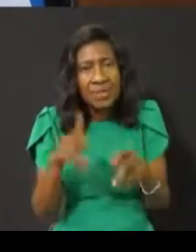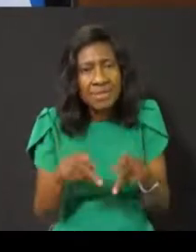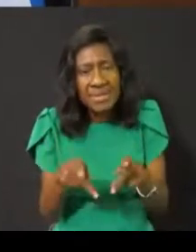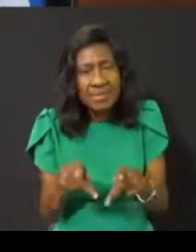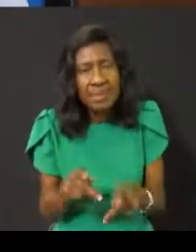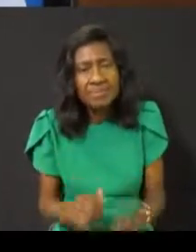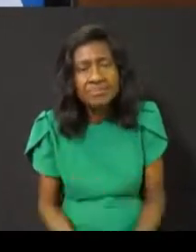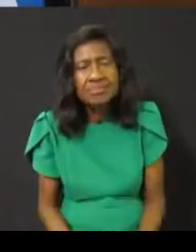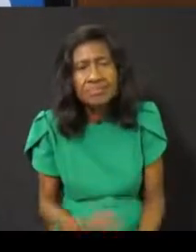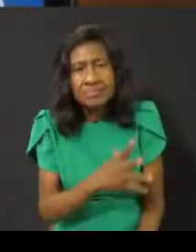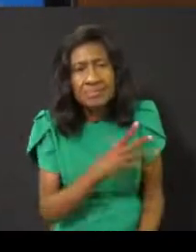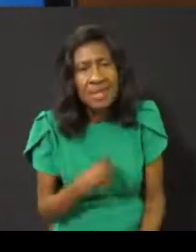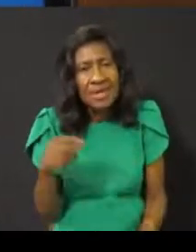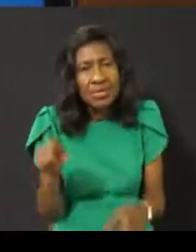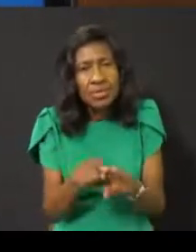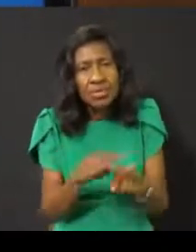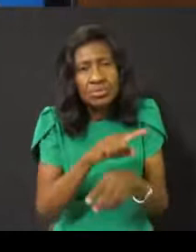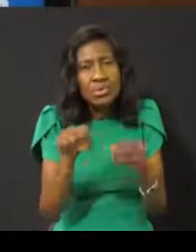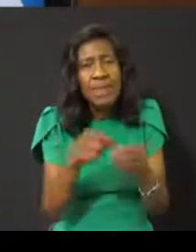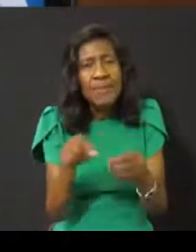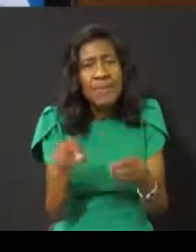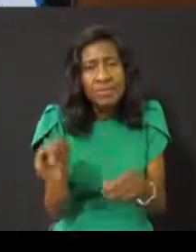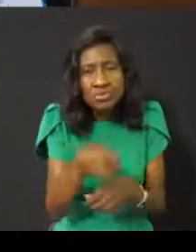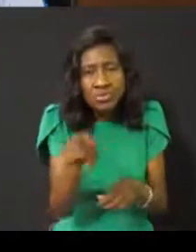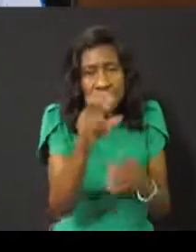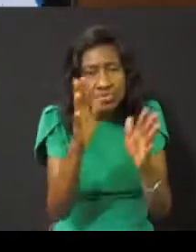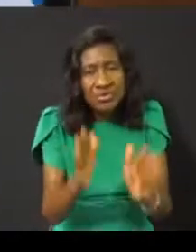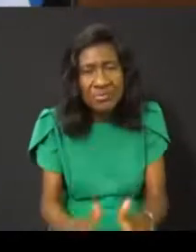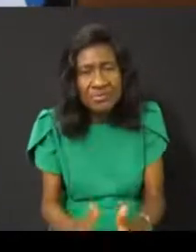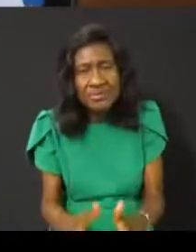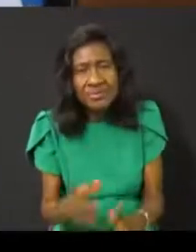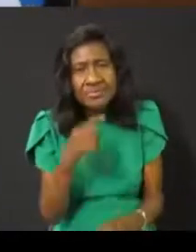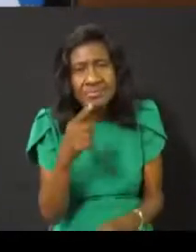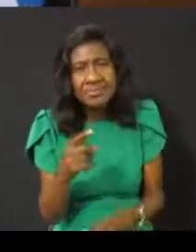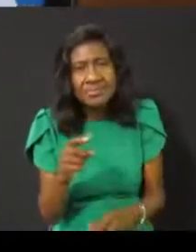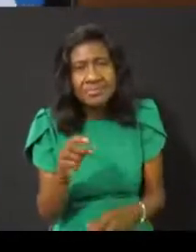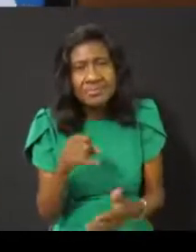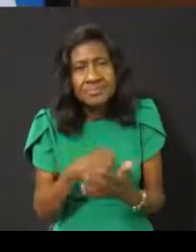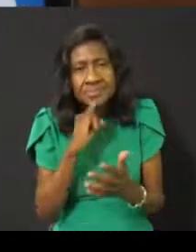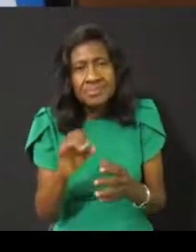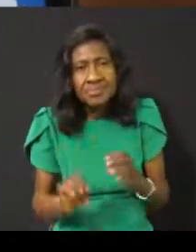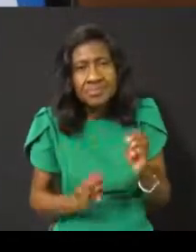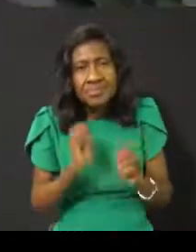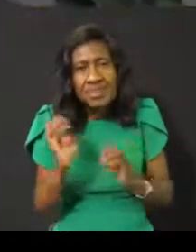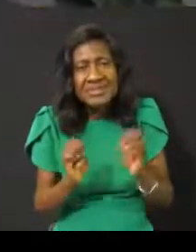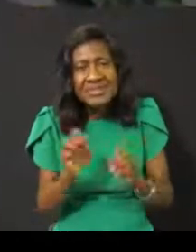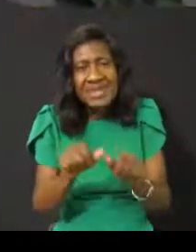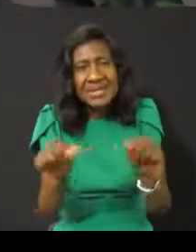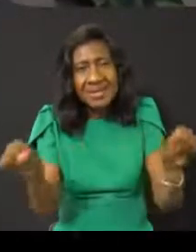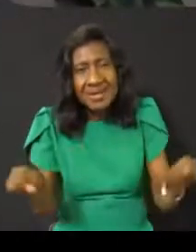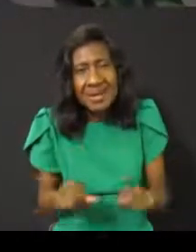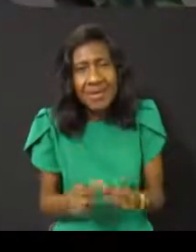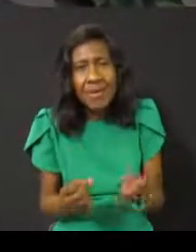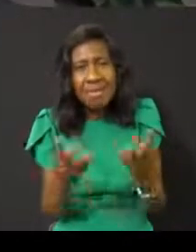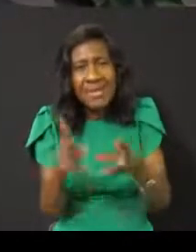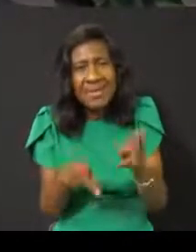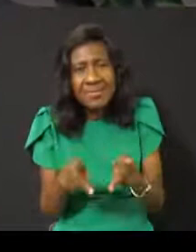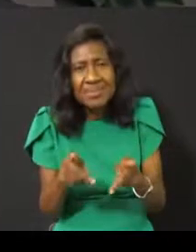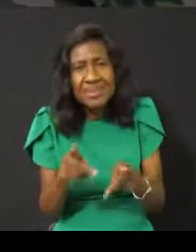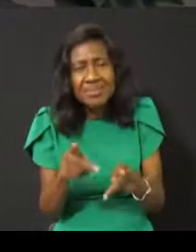so on. Thanks, Simon. I think it's a really exciting area because a lot of people are looking forward to being able